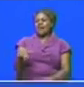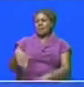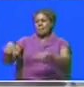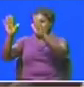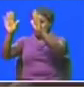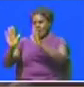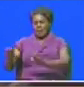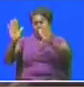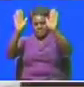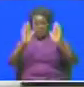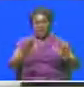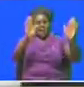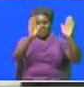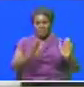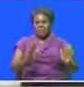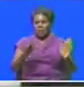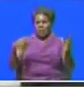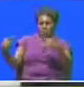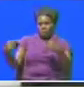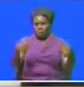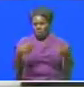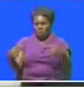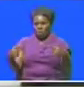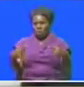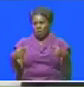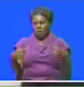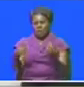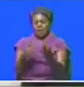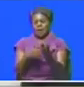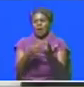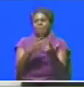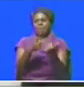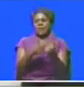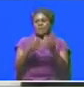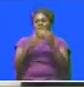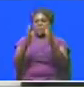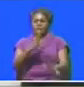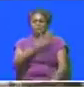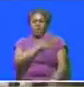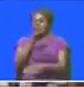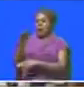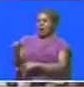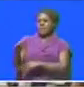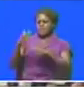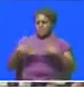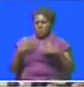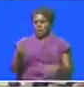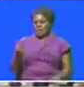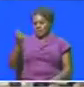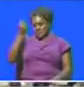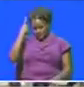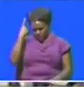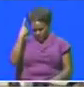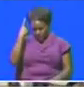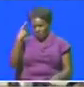maandamano. The battle is raging on the ground for numbers, and NASA leaders asked Vihiga residents to understand just what